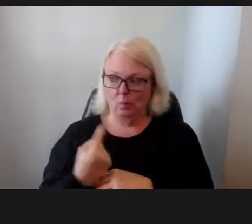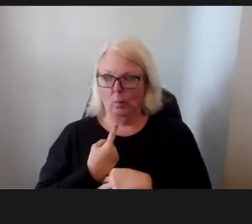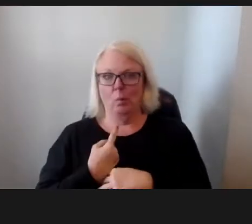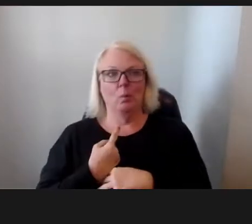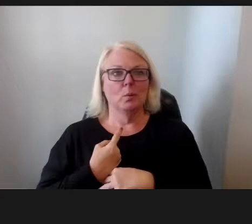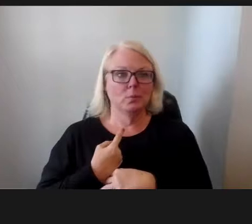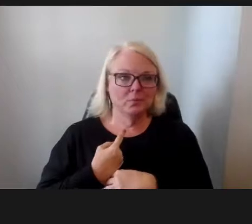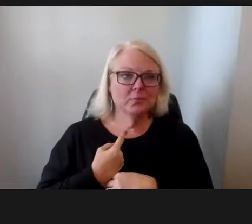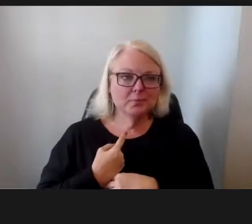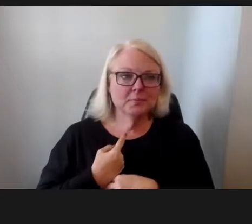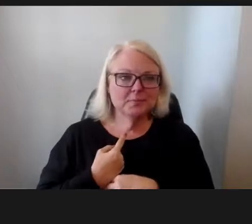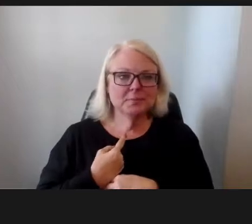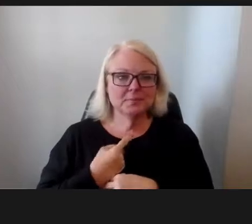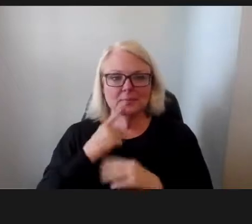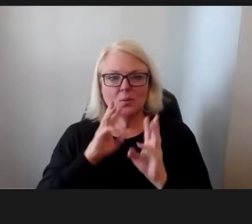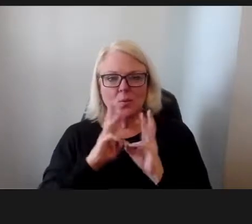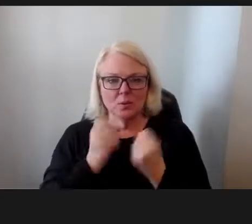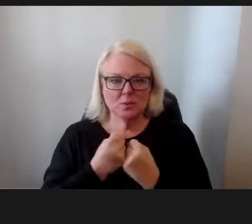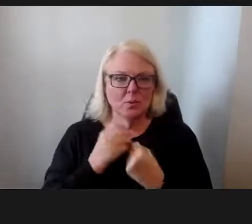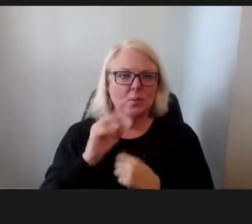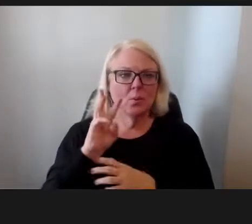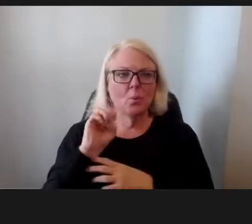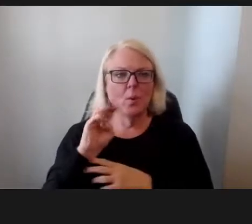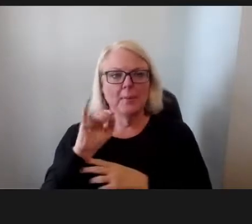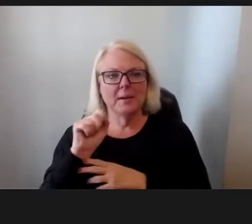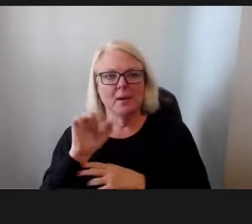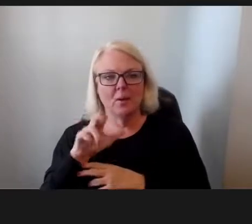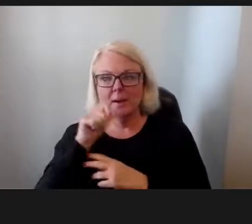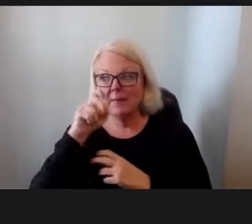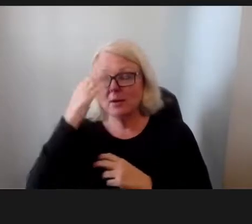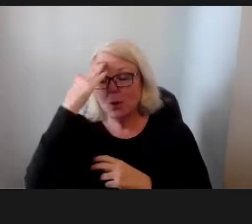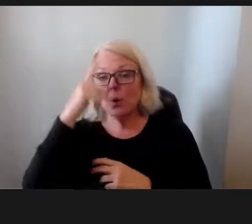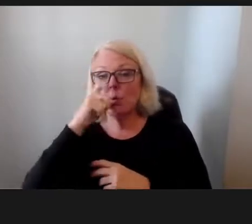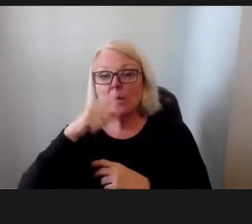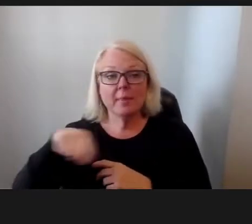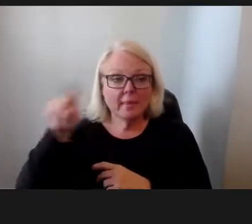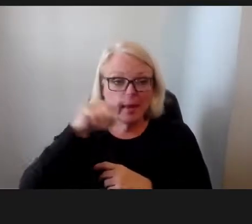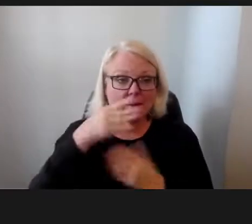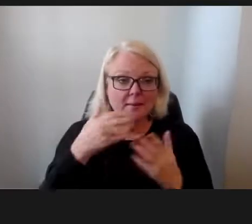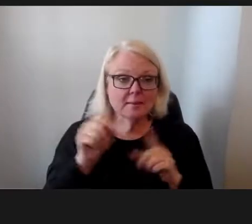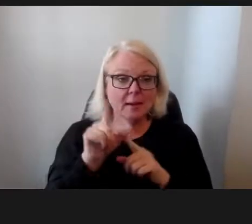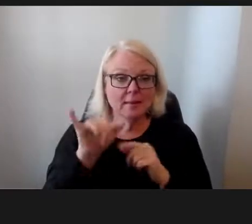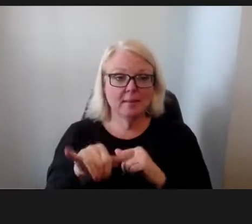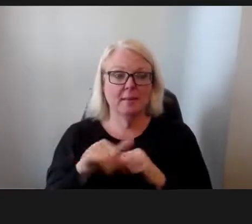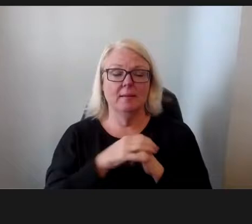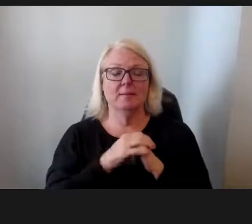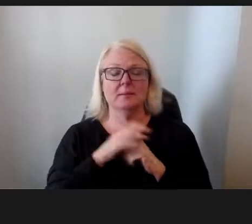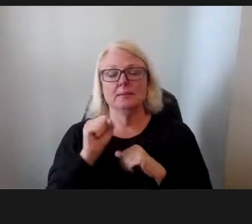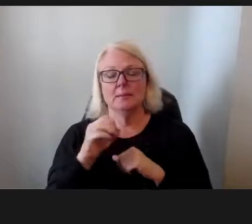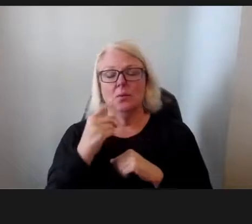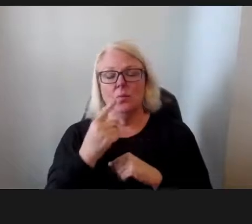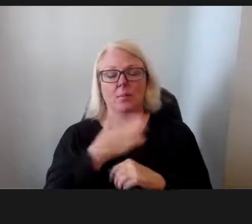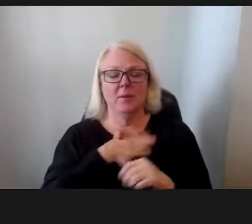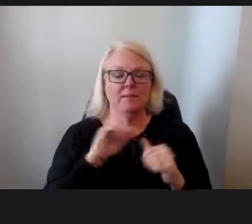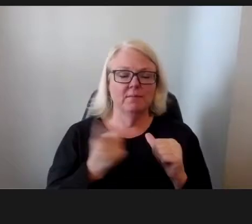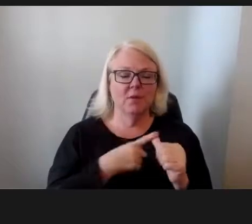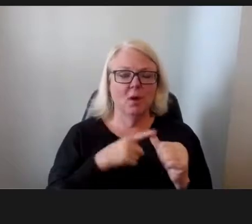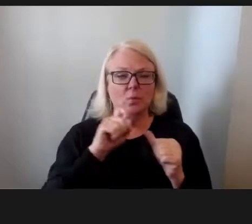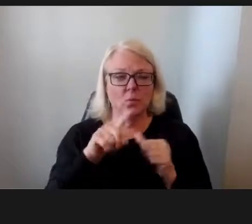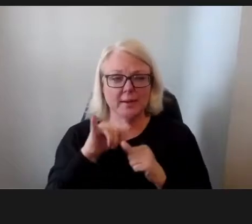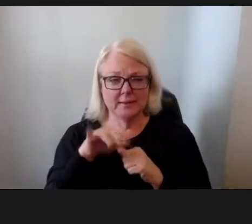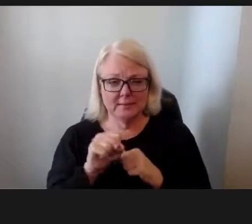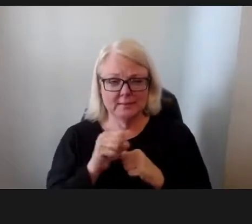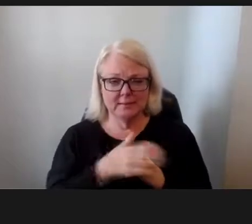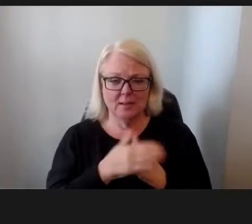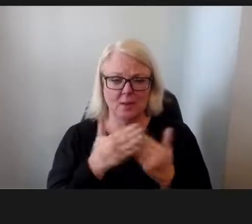there at a workshop or a webinar and you don't even know who else is there and stuff like that. So one of my first questions is